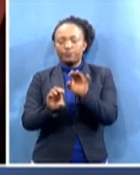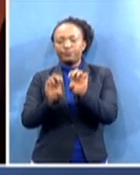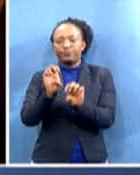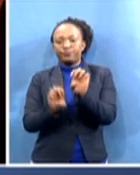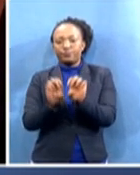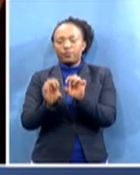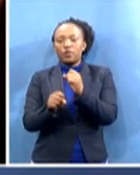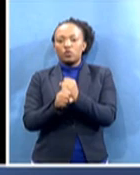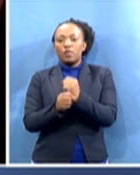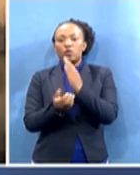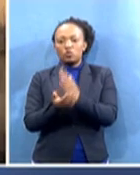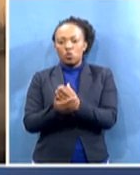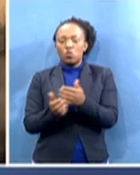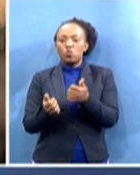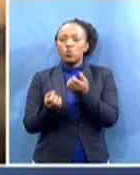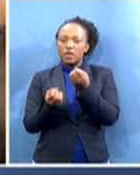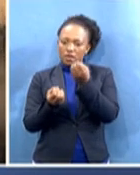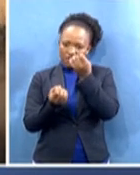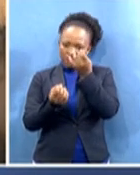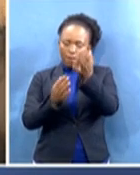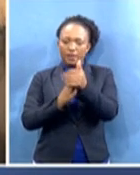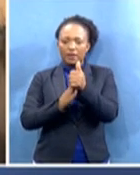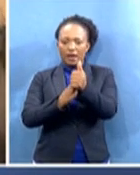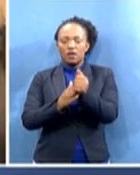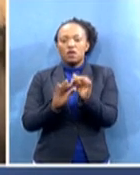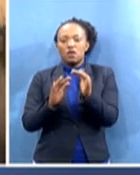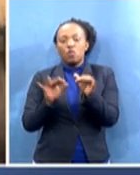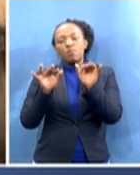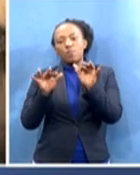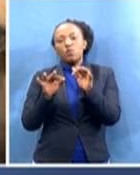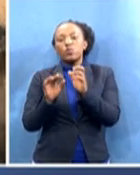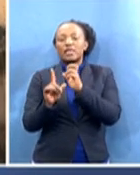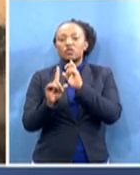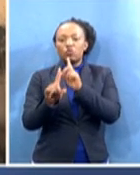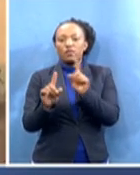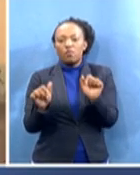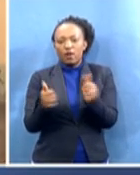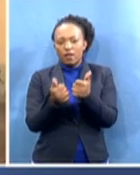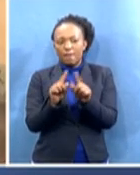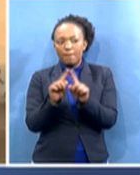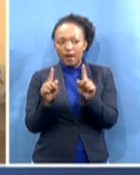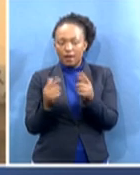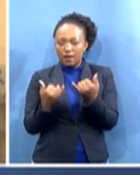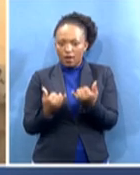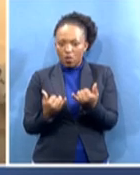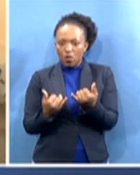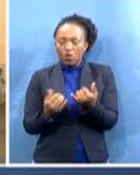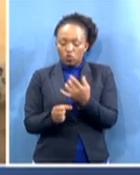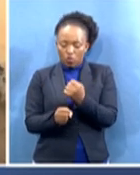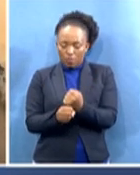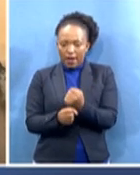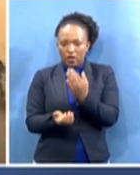to people, to give them good instruction. But the thing here, we make sure the whole system of alert